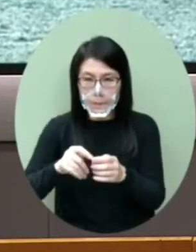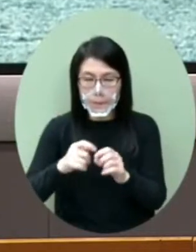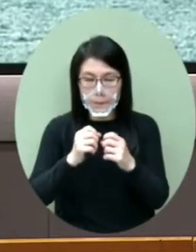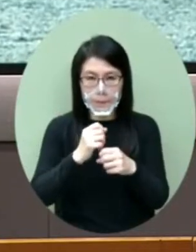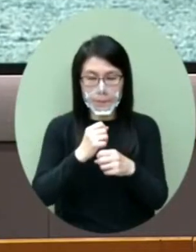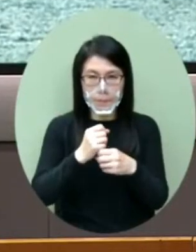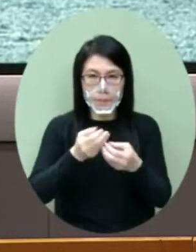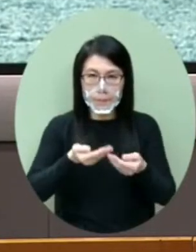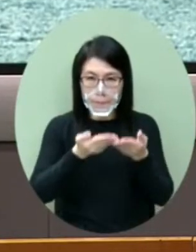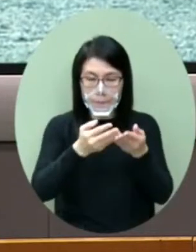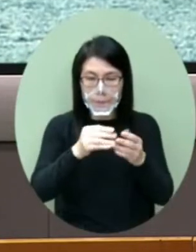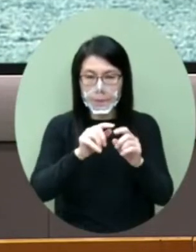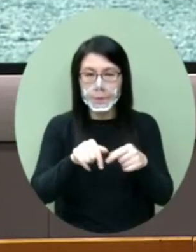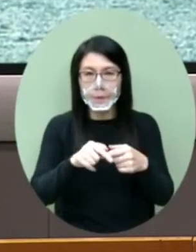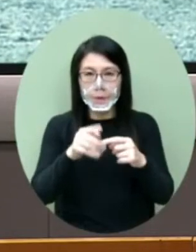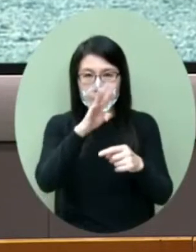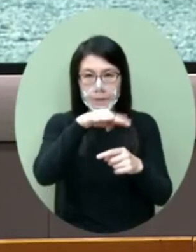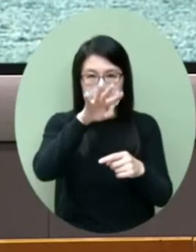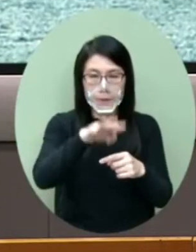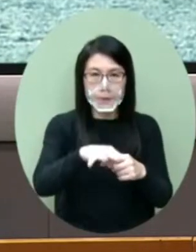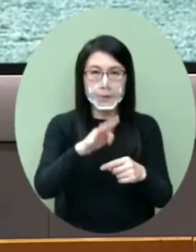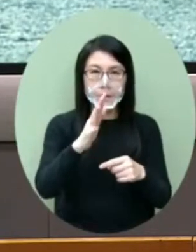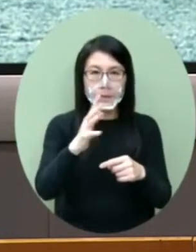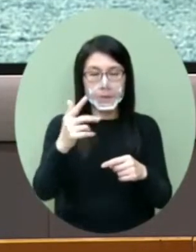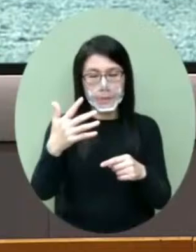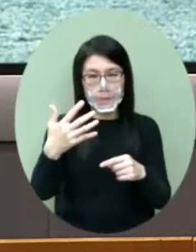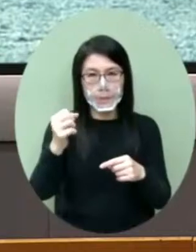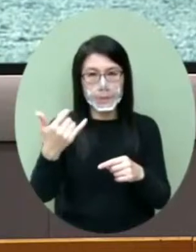3,227 cases, RAT tests, altogether